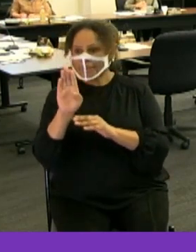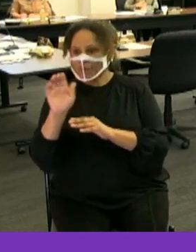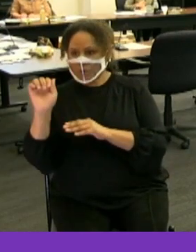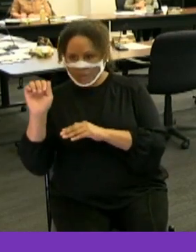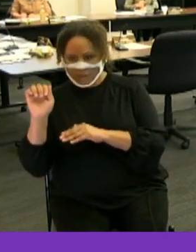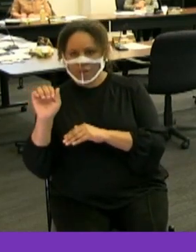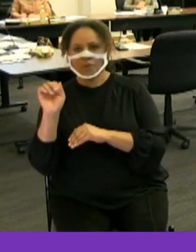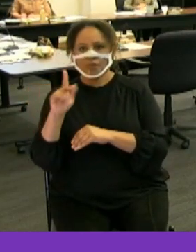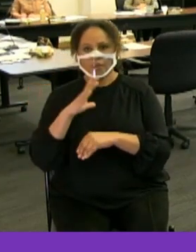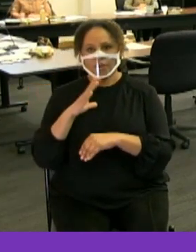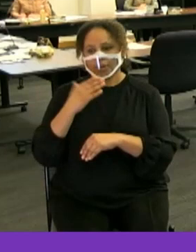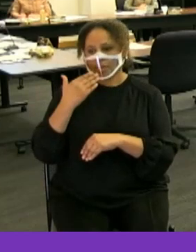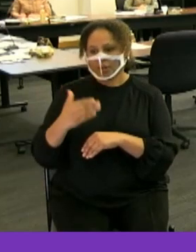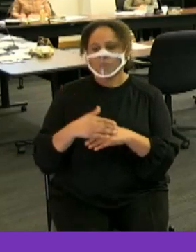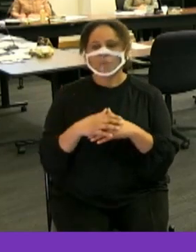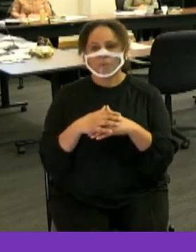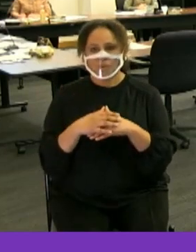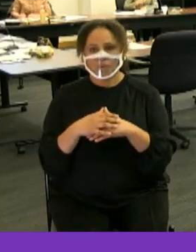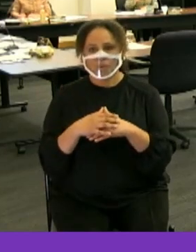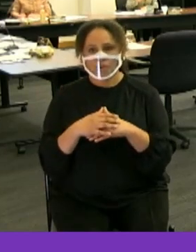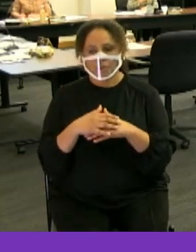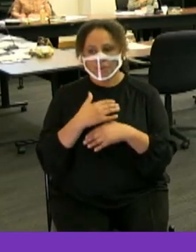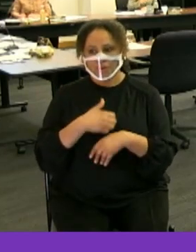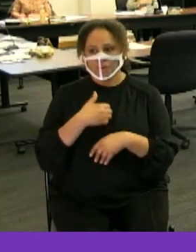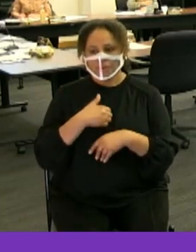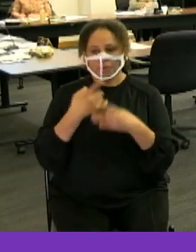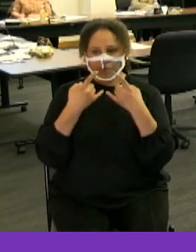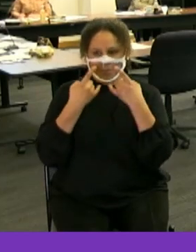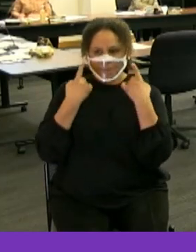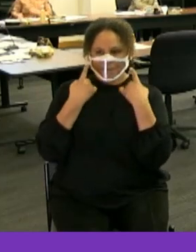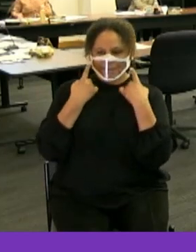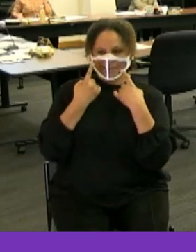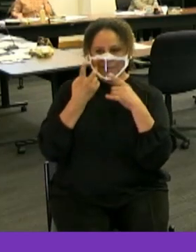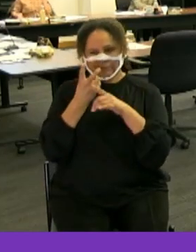Okay, okay, thank you. Yeah. Mm-hmm. Right, the masks are,